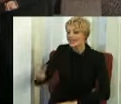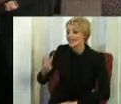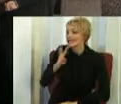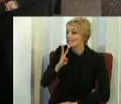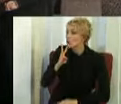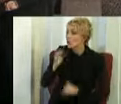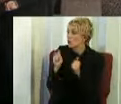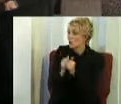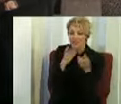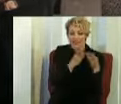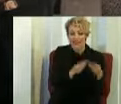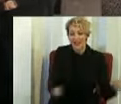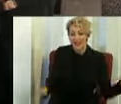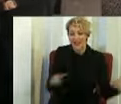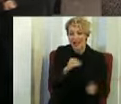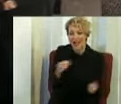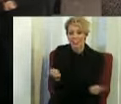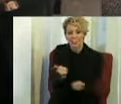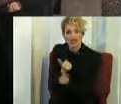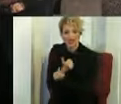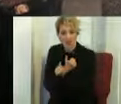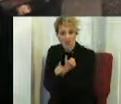and with your love.